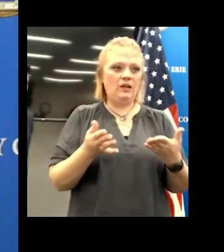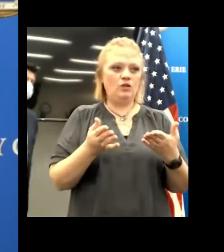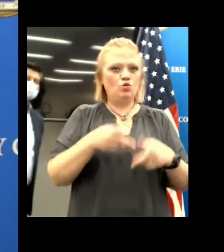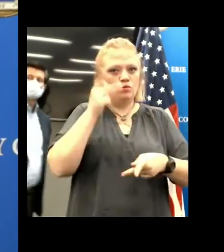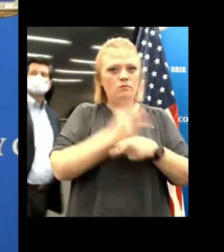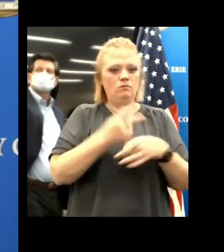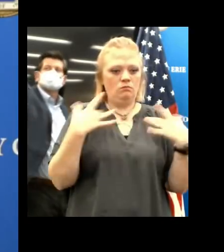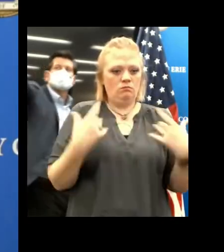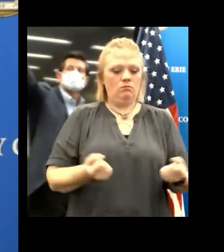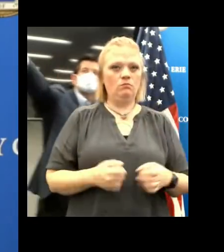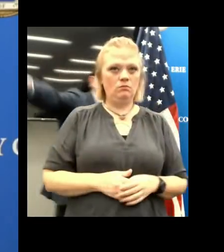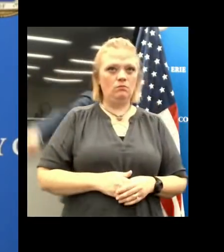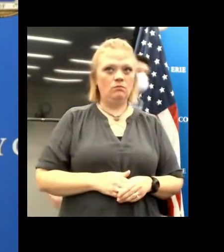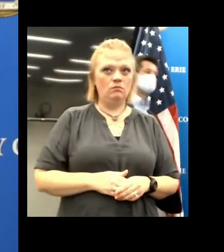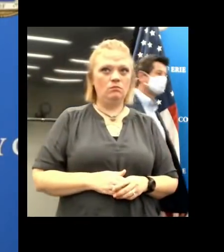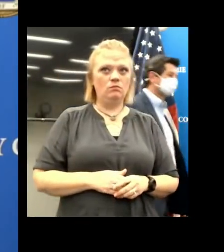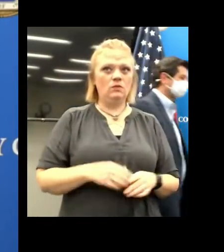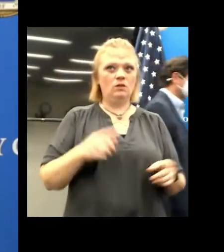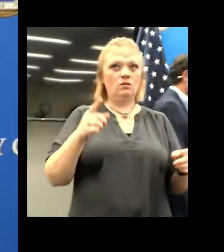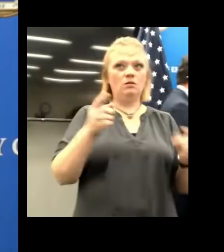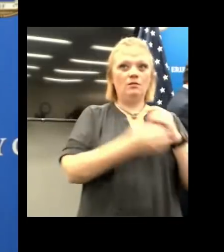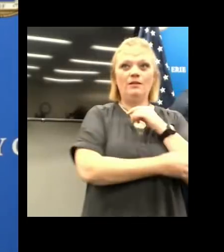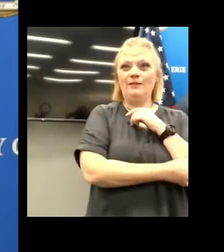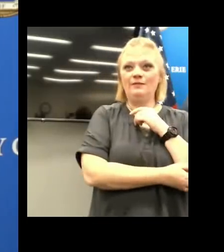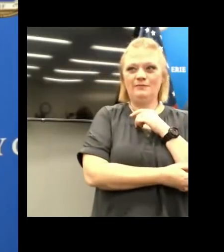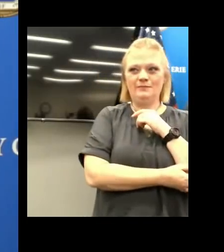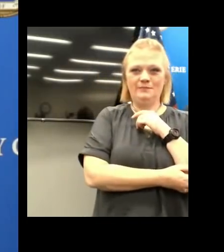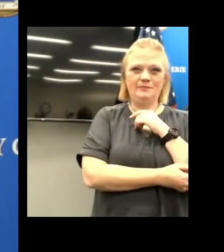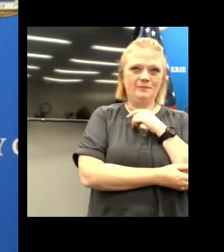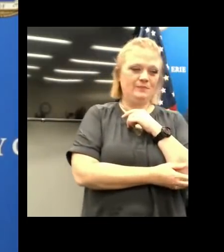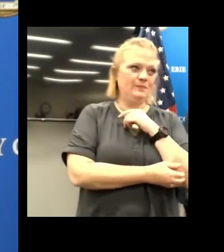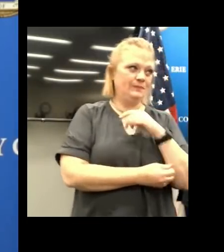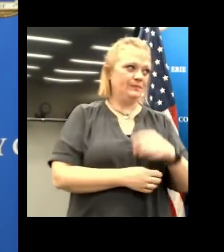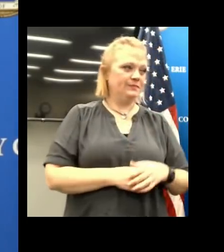healthy. That was actually my question.